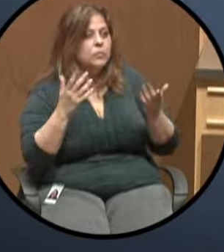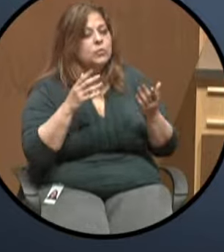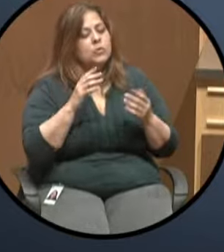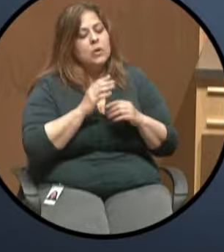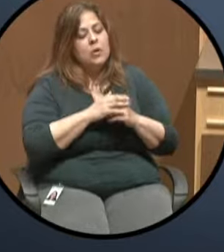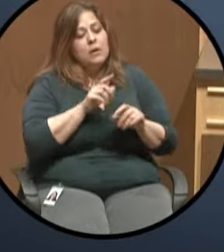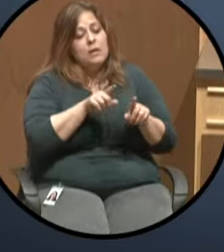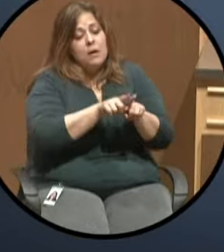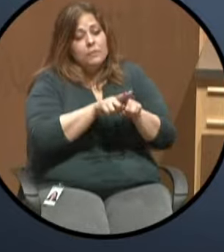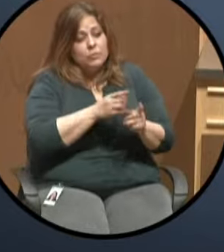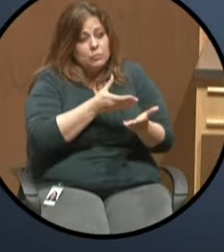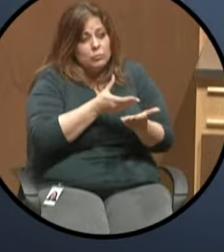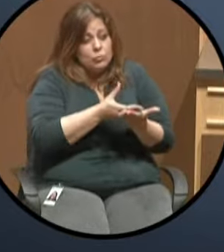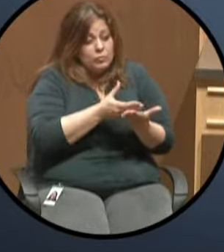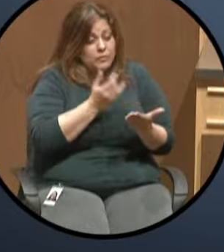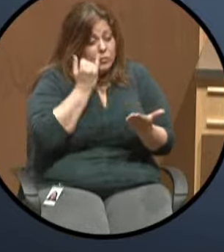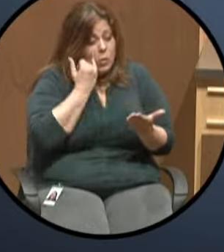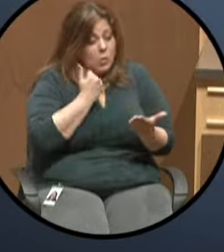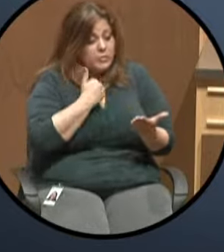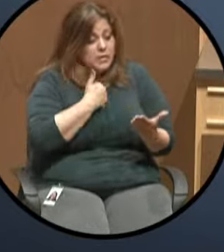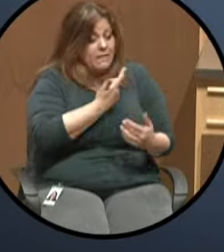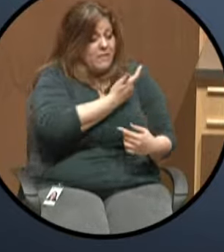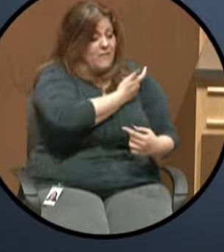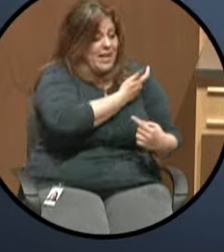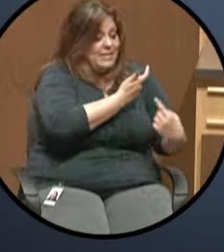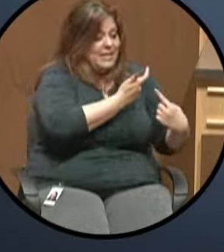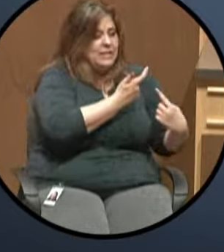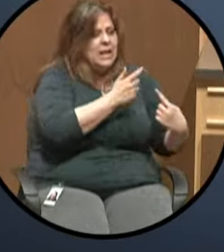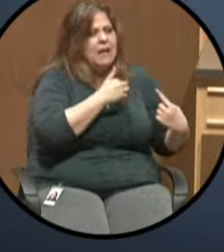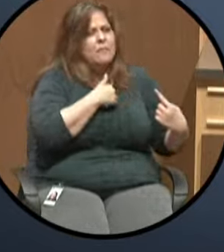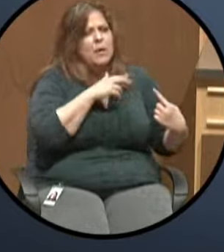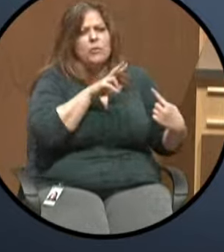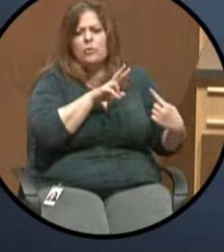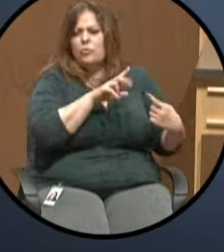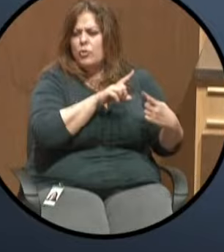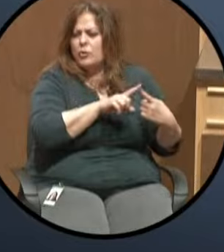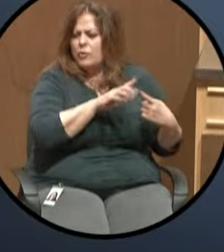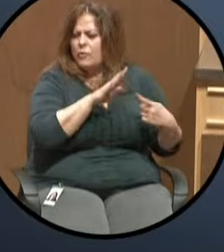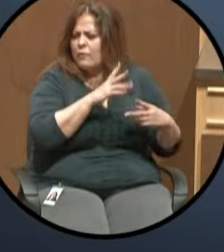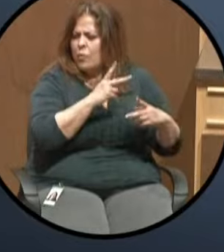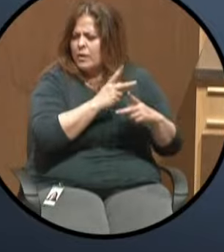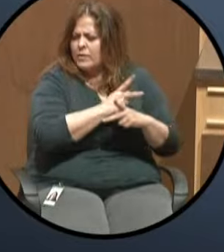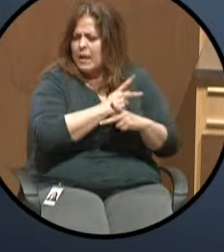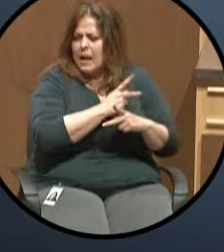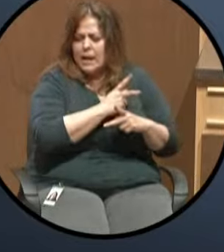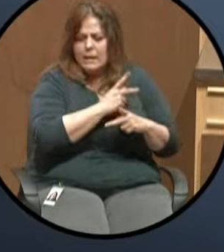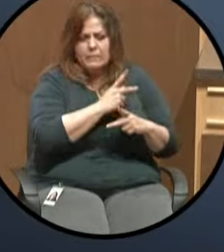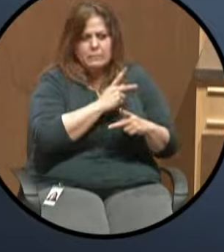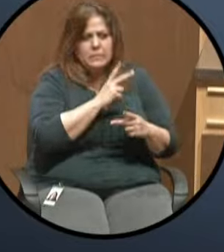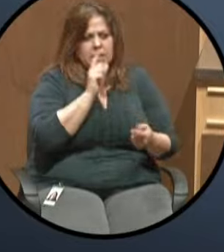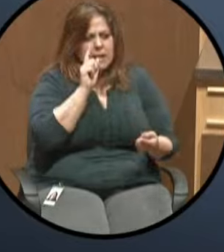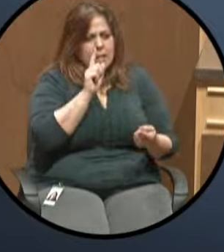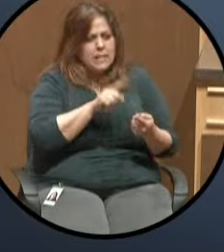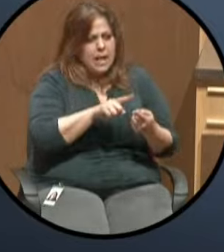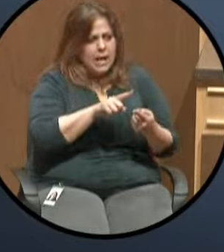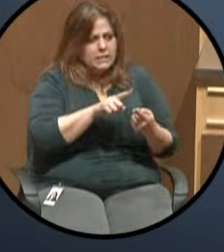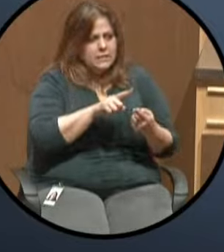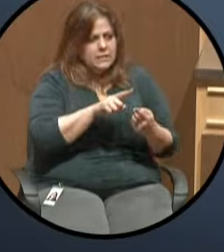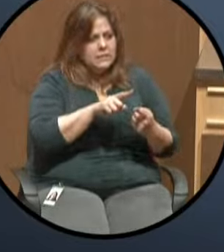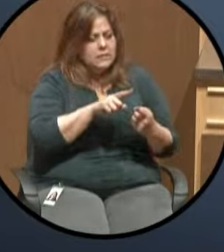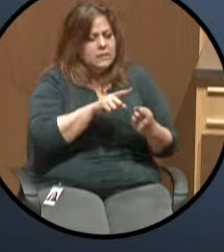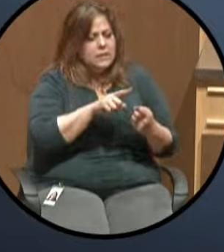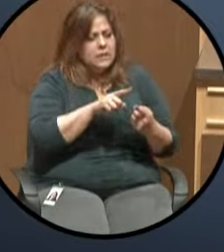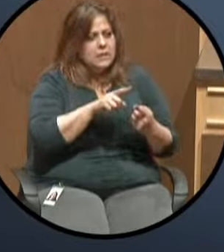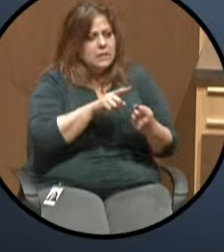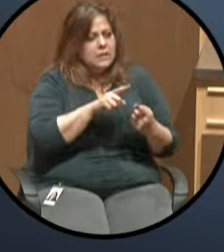are vaccinated tend to have a much lower, about 3 to 4 times, 4.5 times fold decrease in the amount of